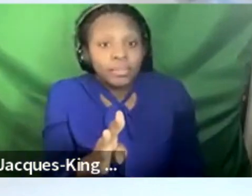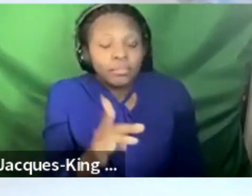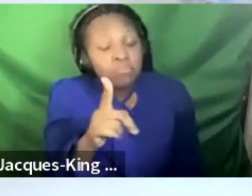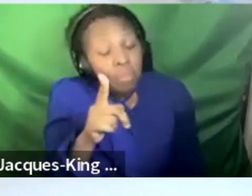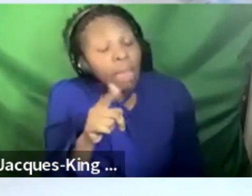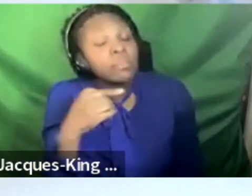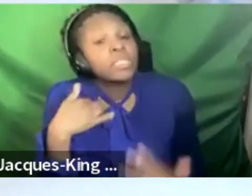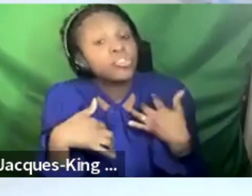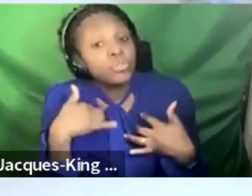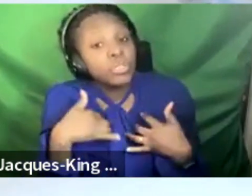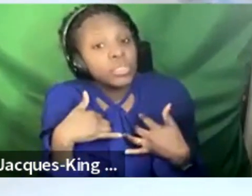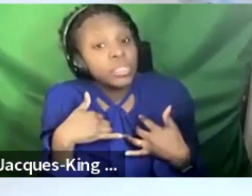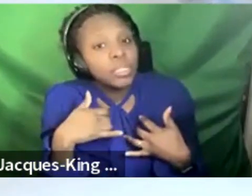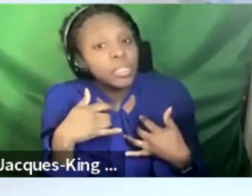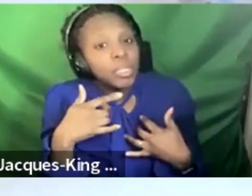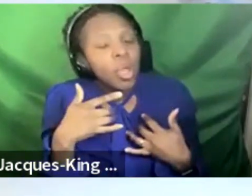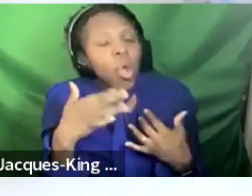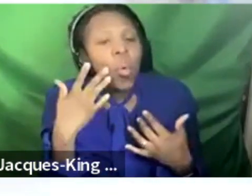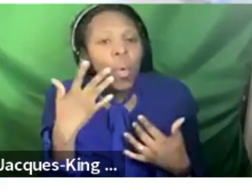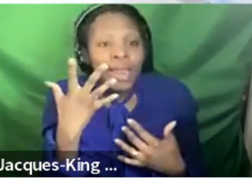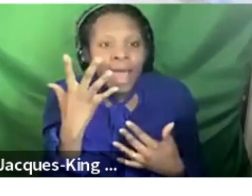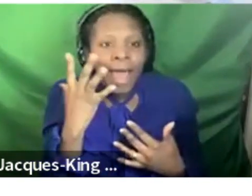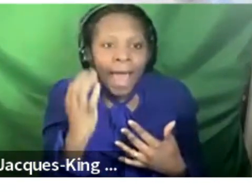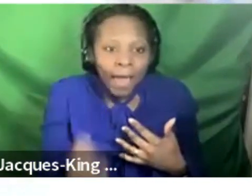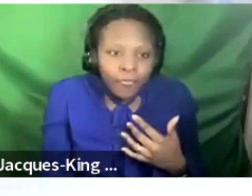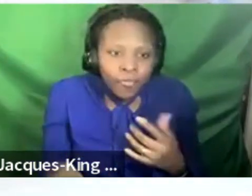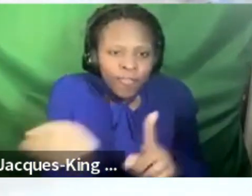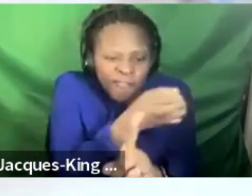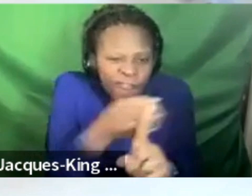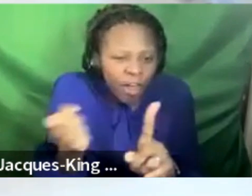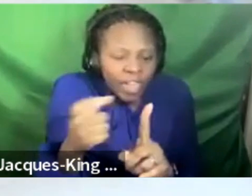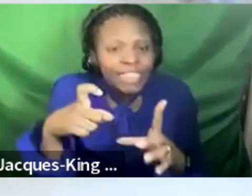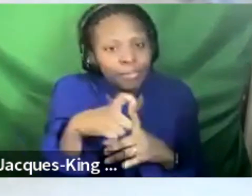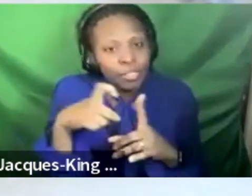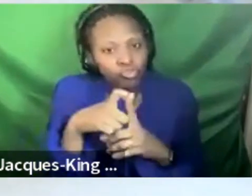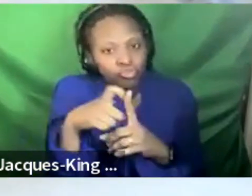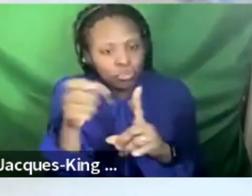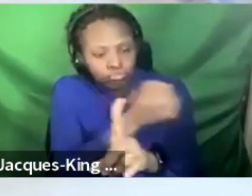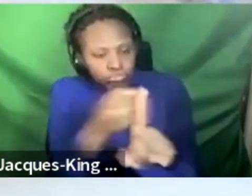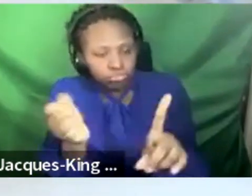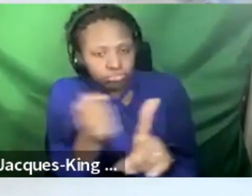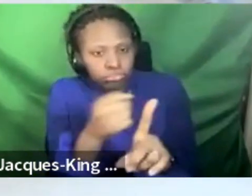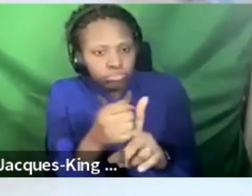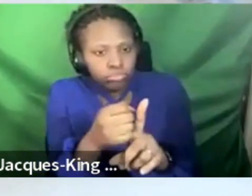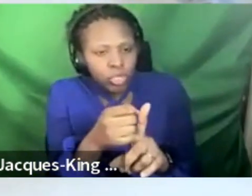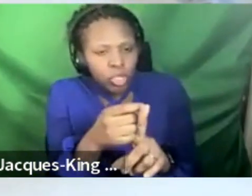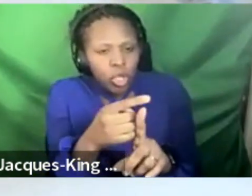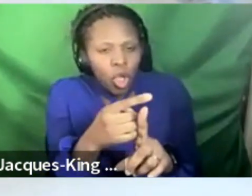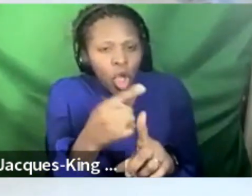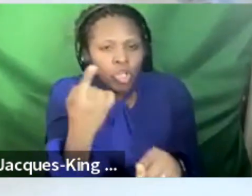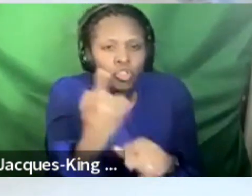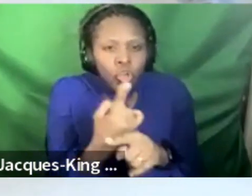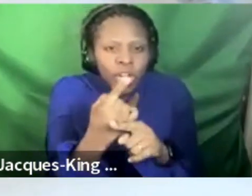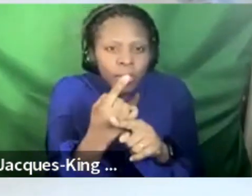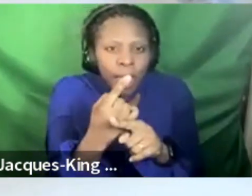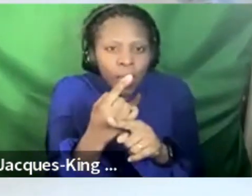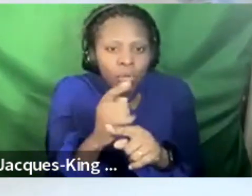that's really interesting. And then when he has to fight Demetrius and they're talking about having a